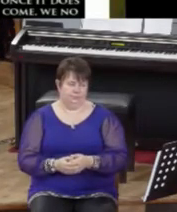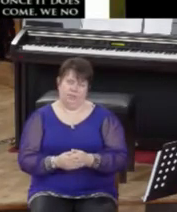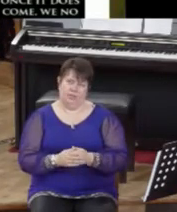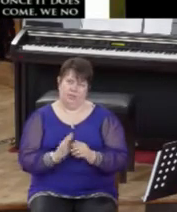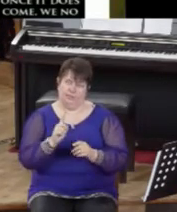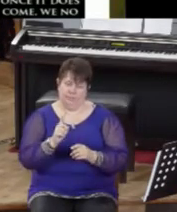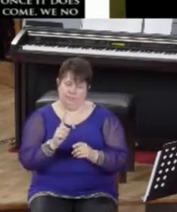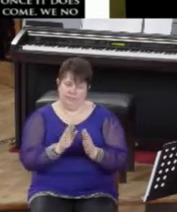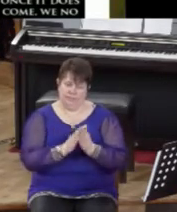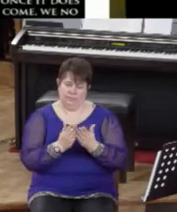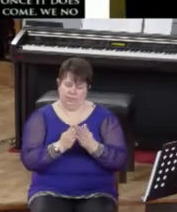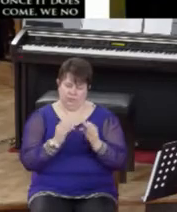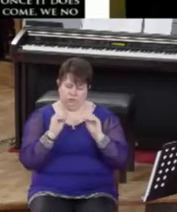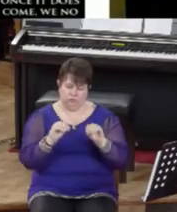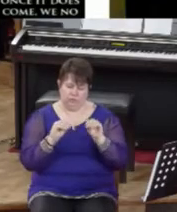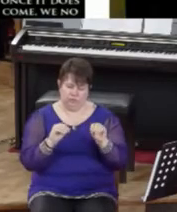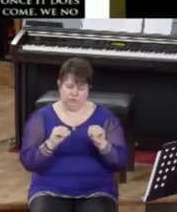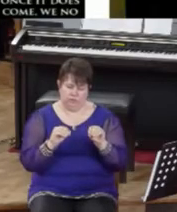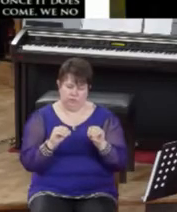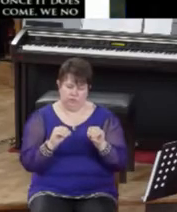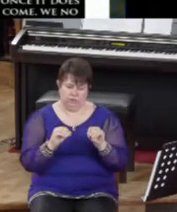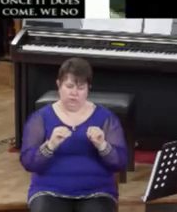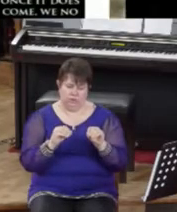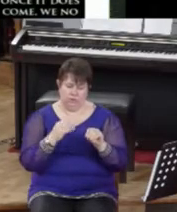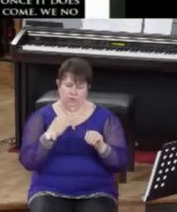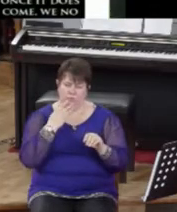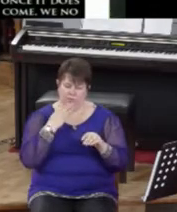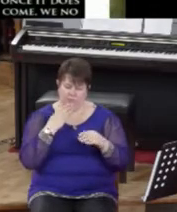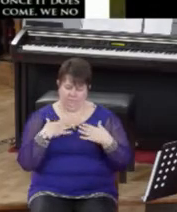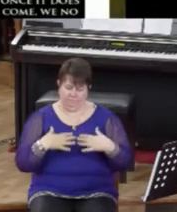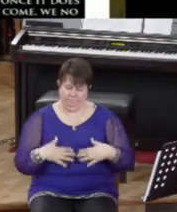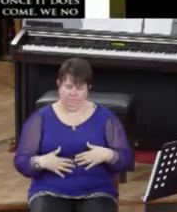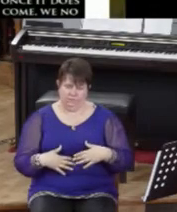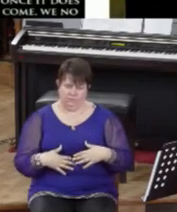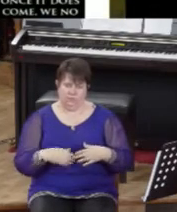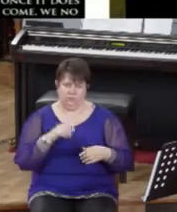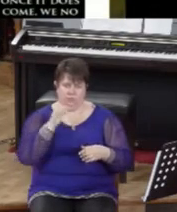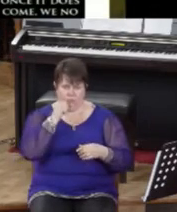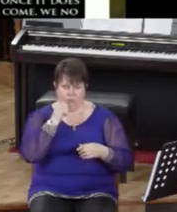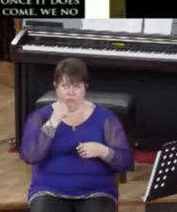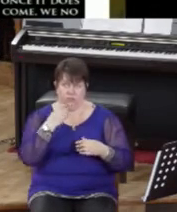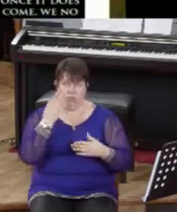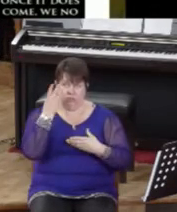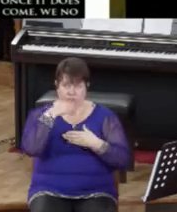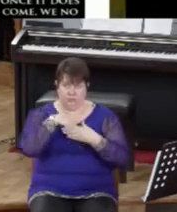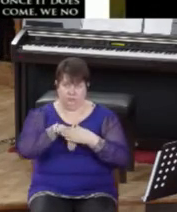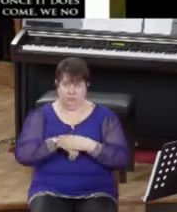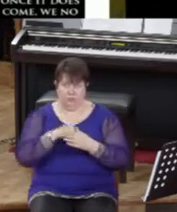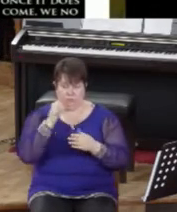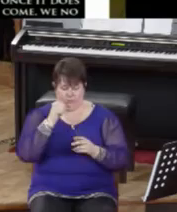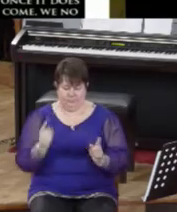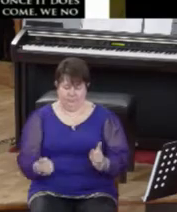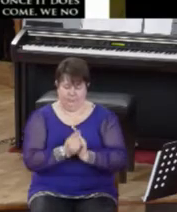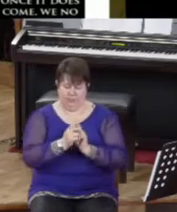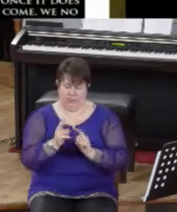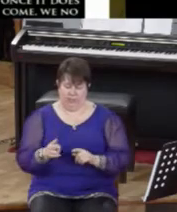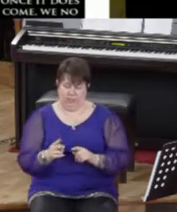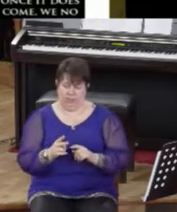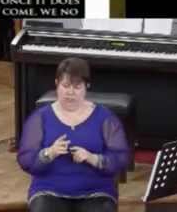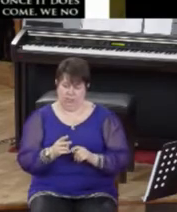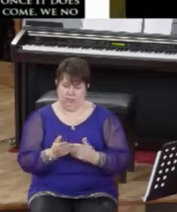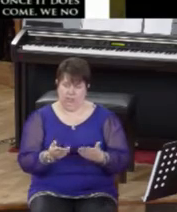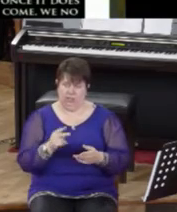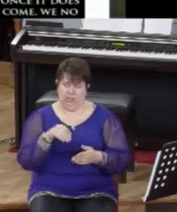But the Bible teaches that there will come a time when the physical and the spiritual will be brought back together again in